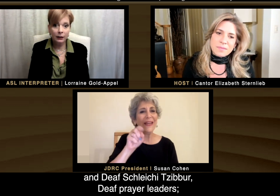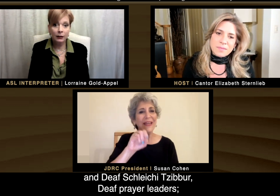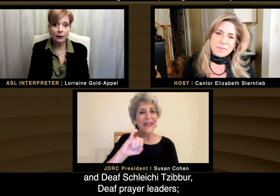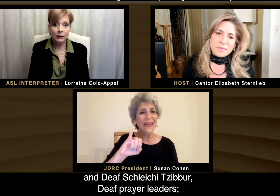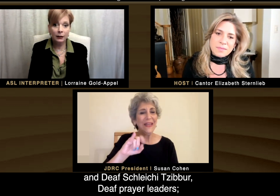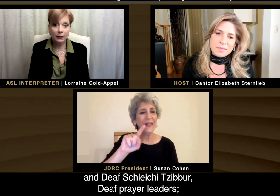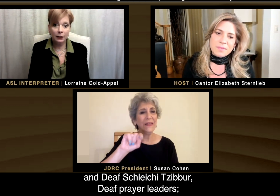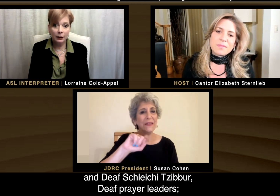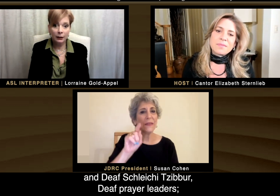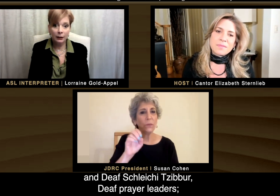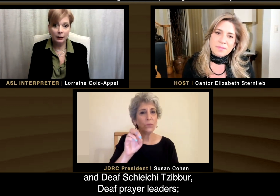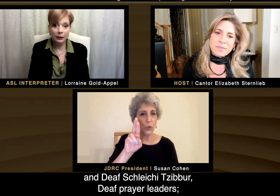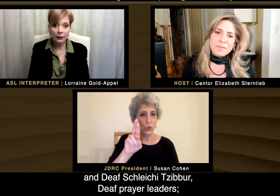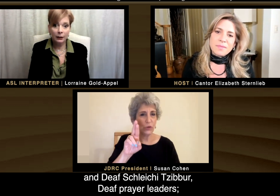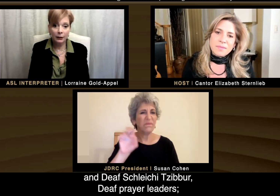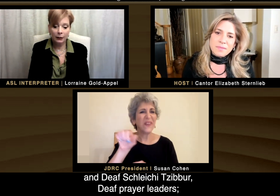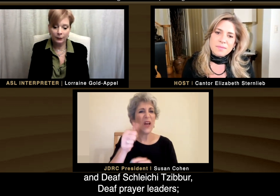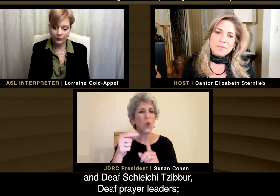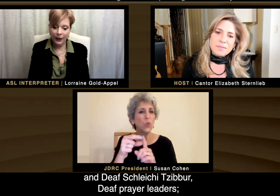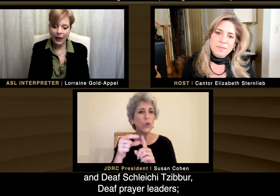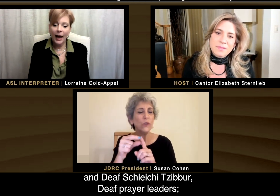CDIs,